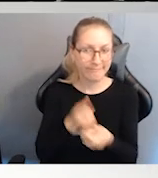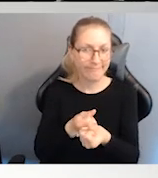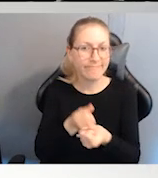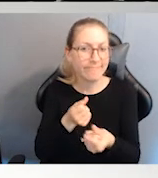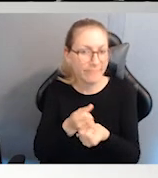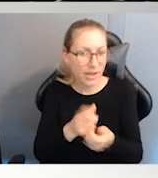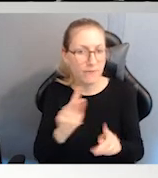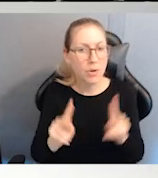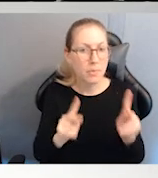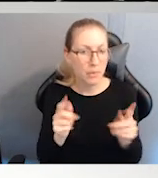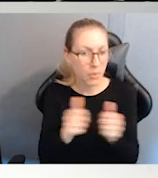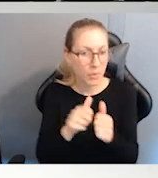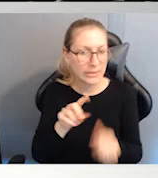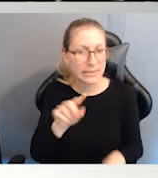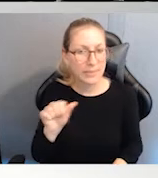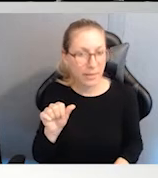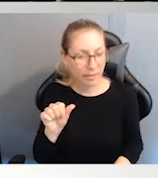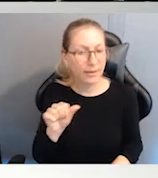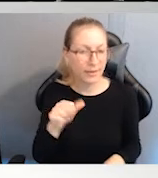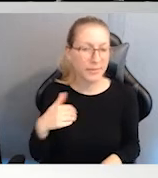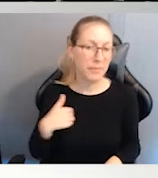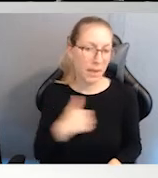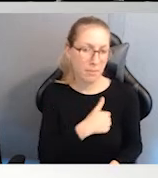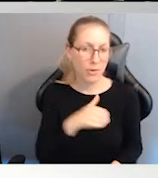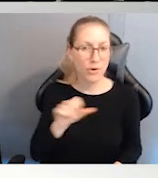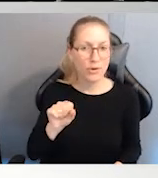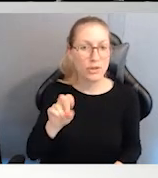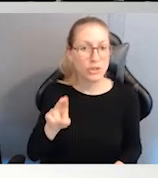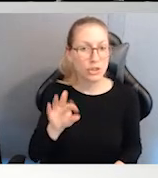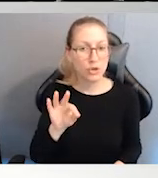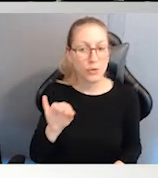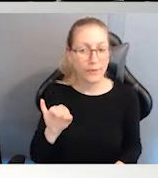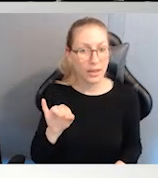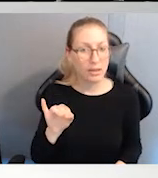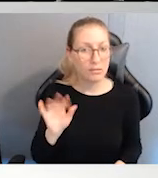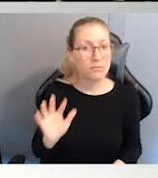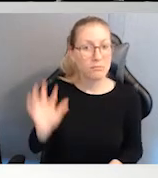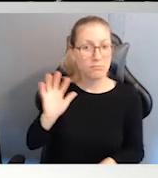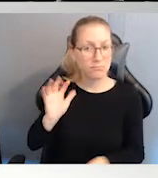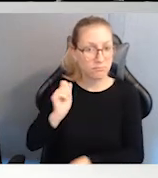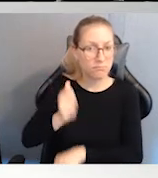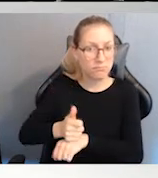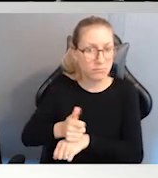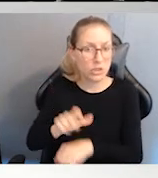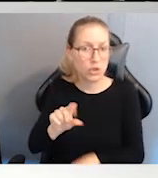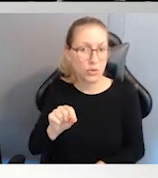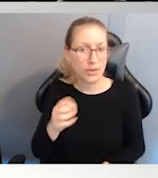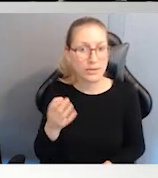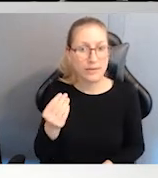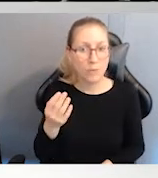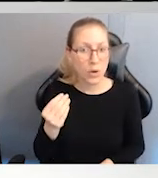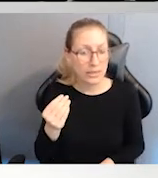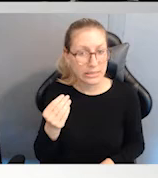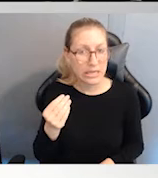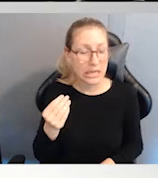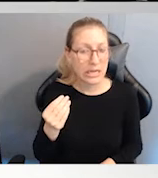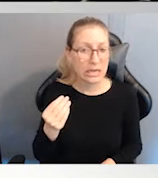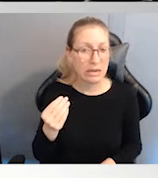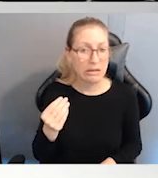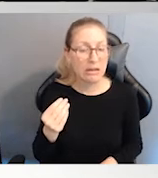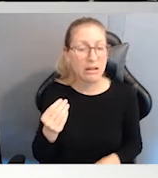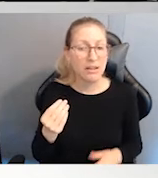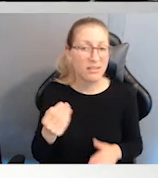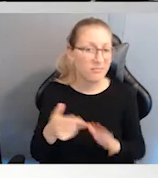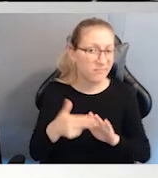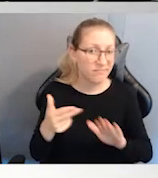member of Sufi. Back in 2014, I was fully named incapacitated by the state